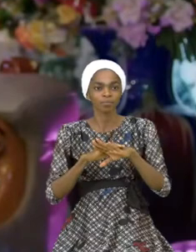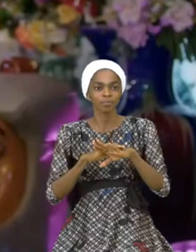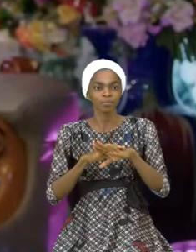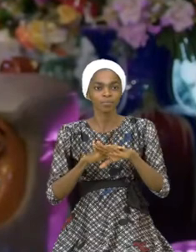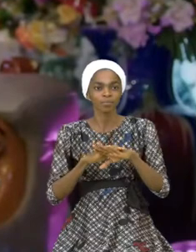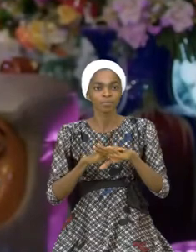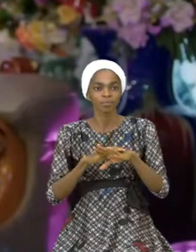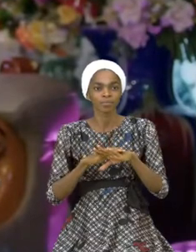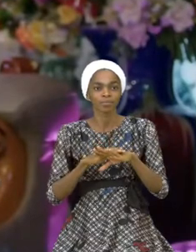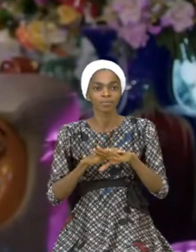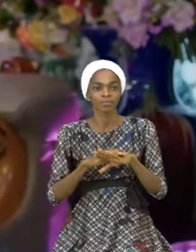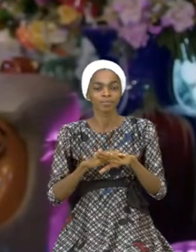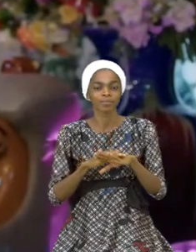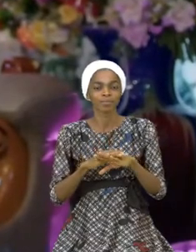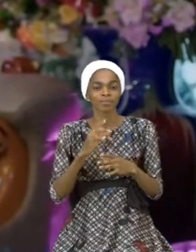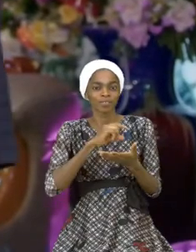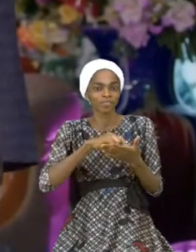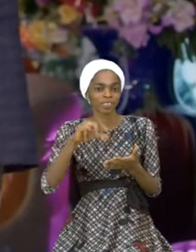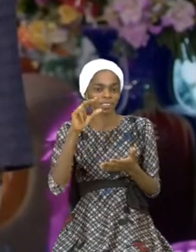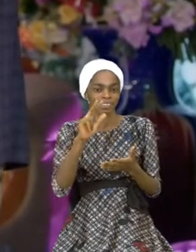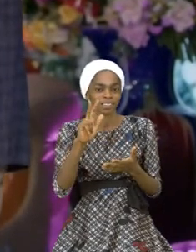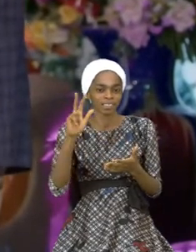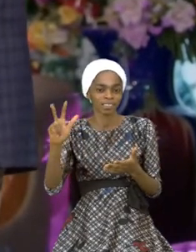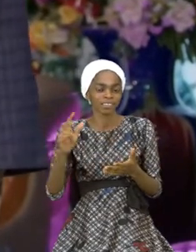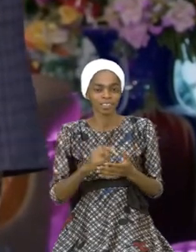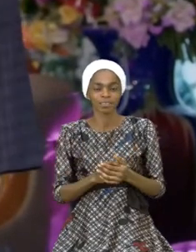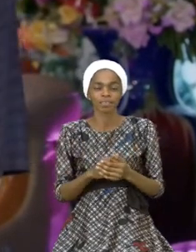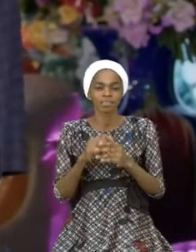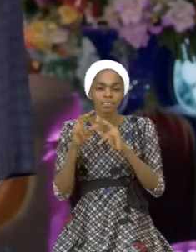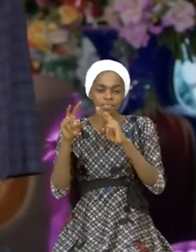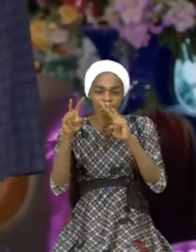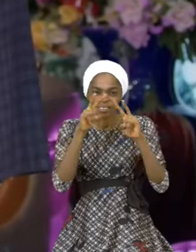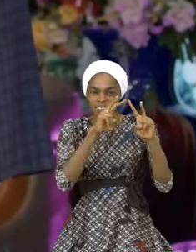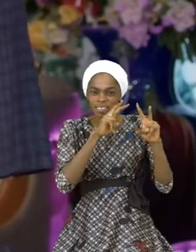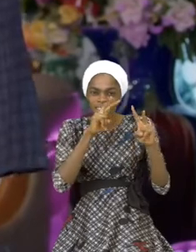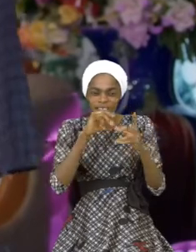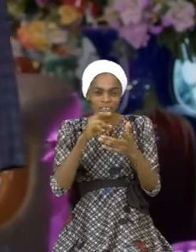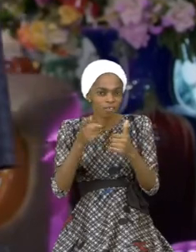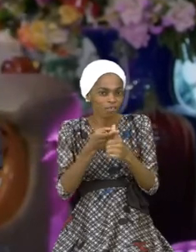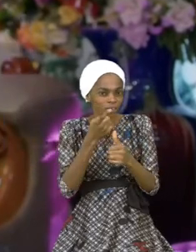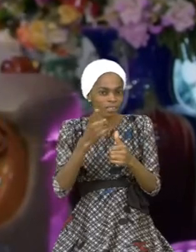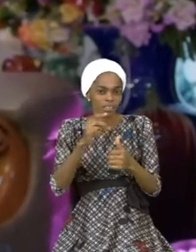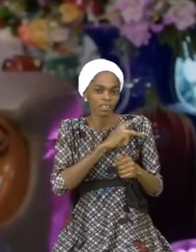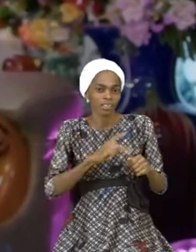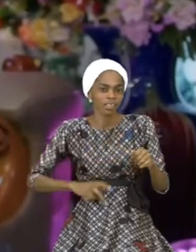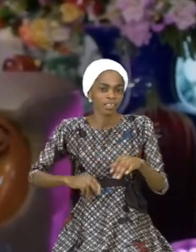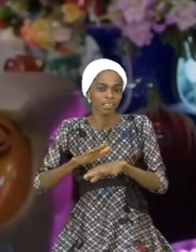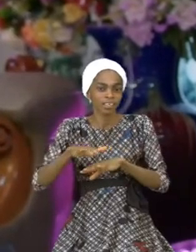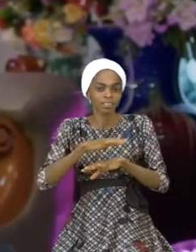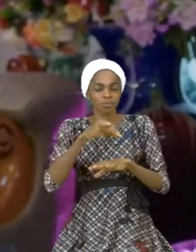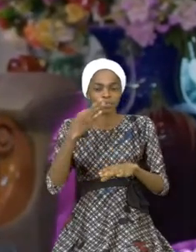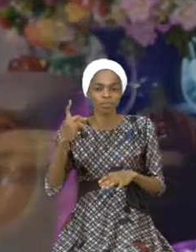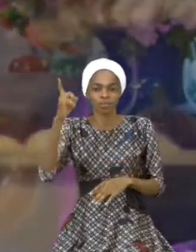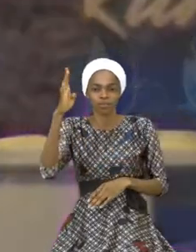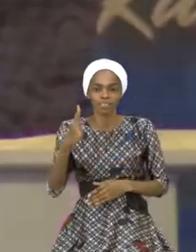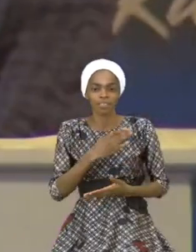started three but seek ye first the kingdom of god and his